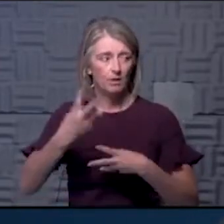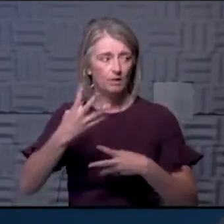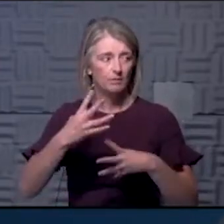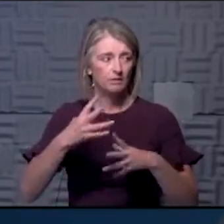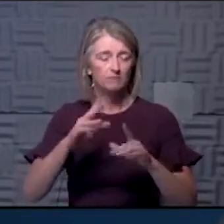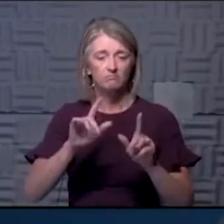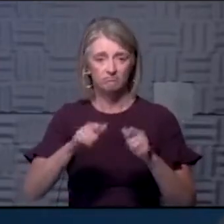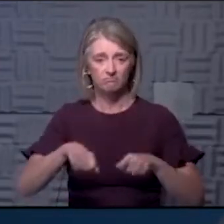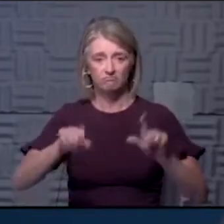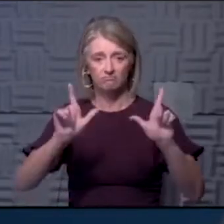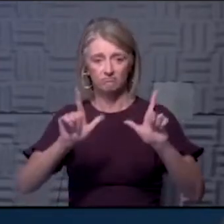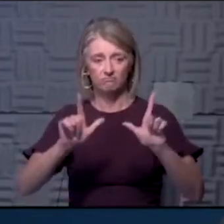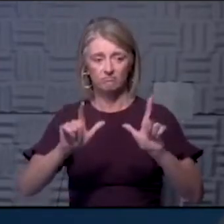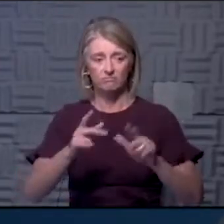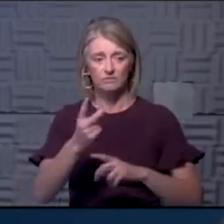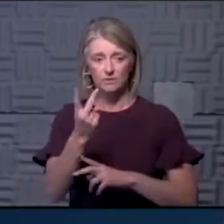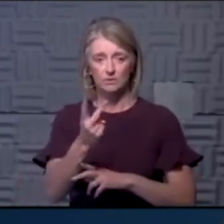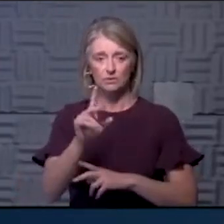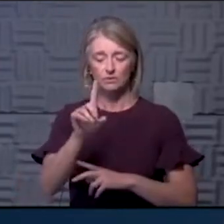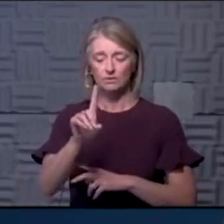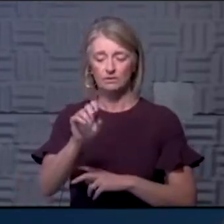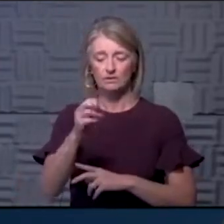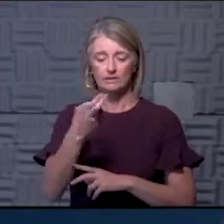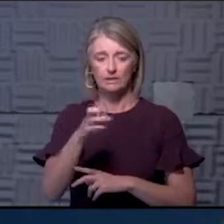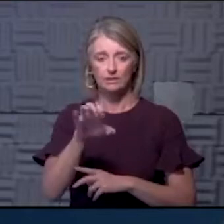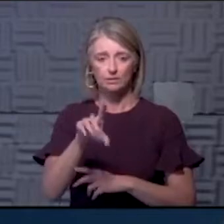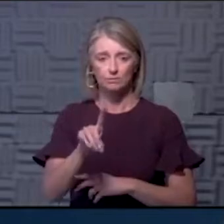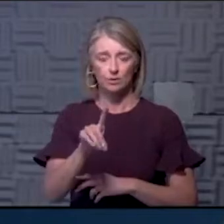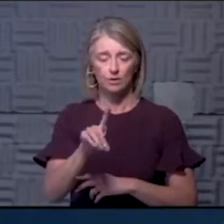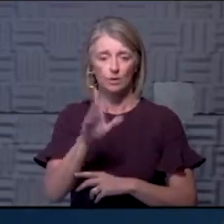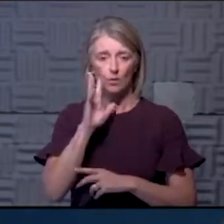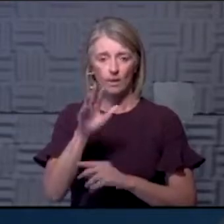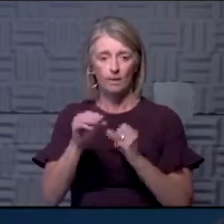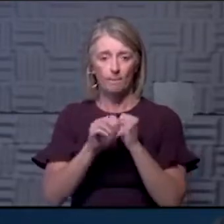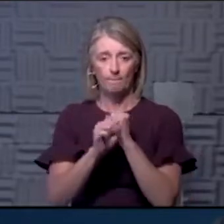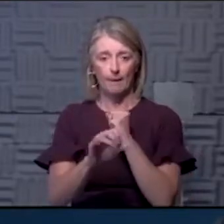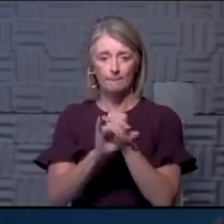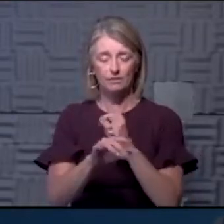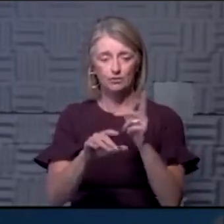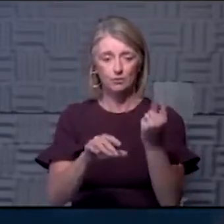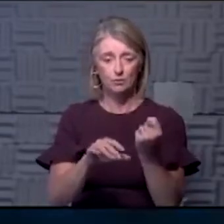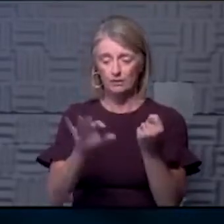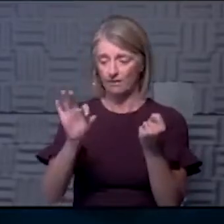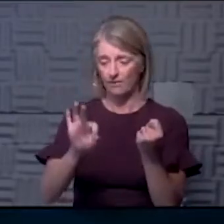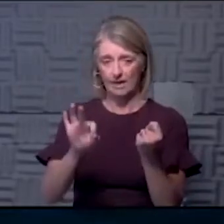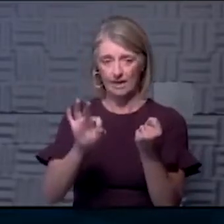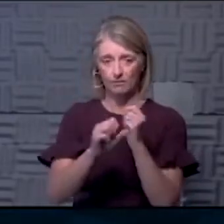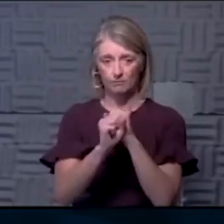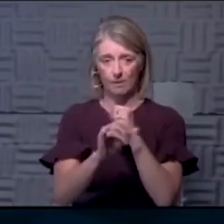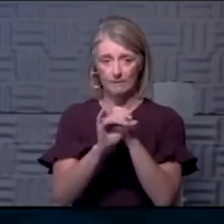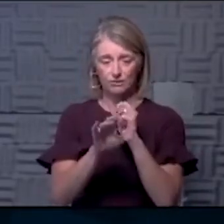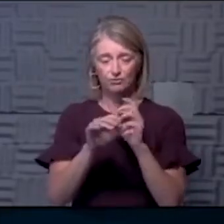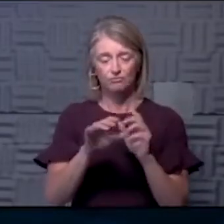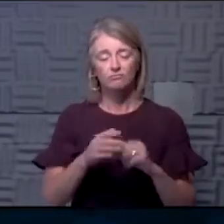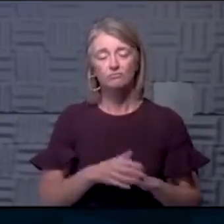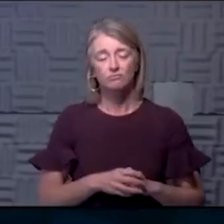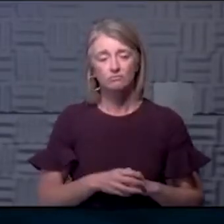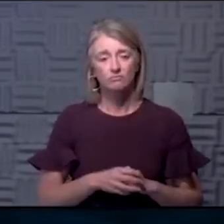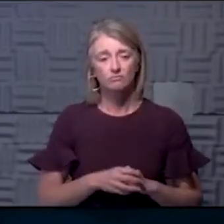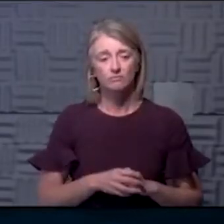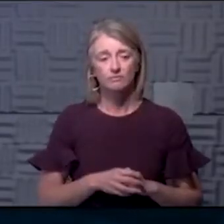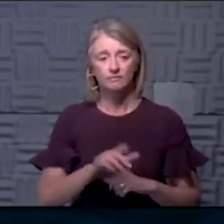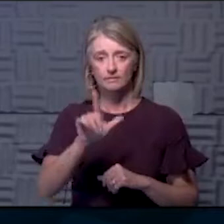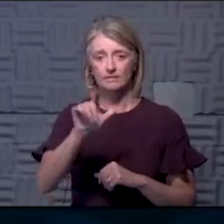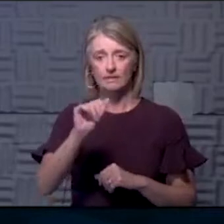do is there's basically two dashboards that'll get published on Tuesday and Fridays by the campus. And there's links